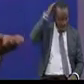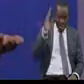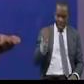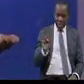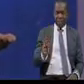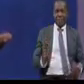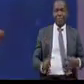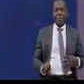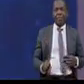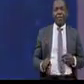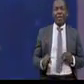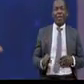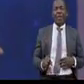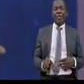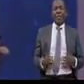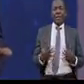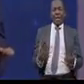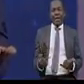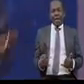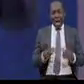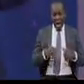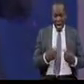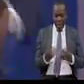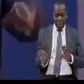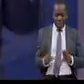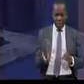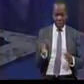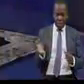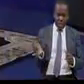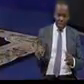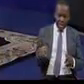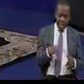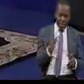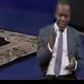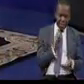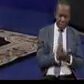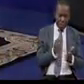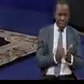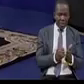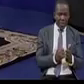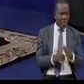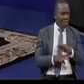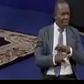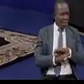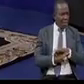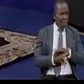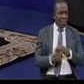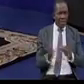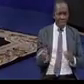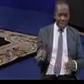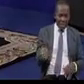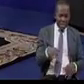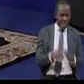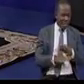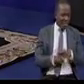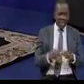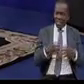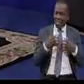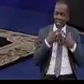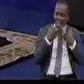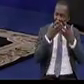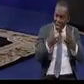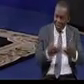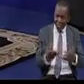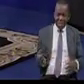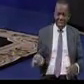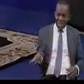their mouth? He didn't shout. He didn't call heaven down. He didn't call fire down. He just quietly, you know, you